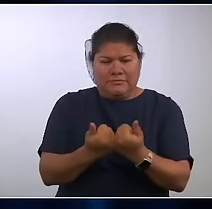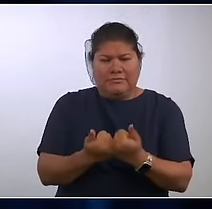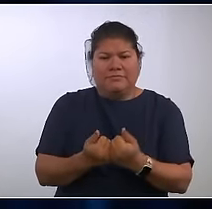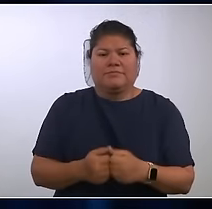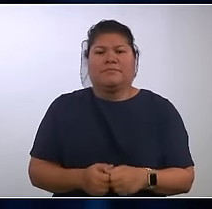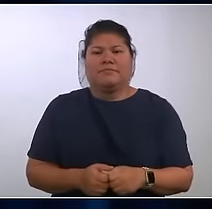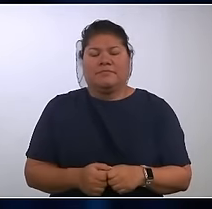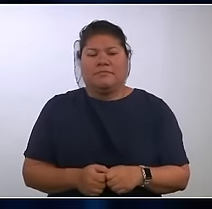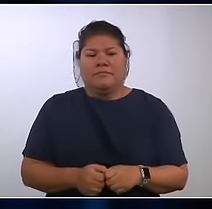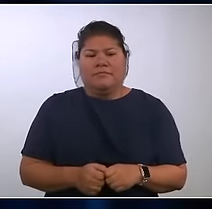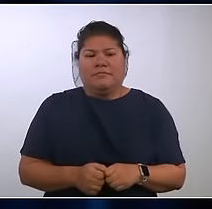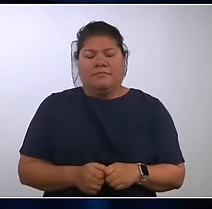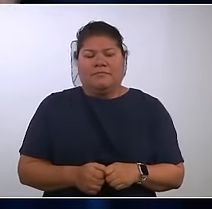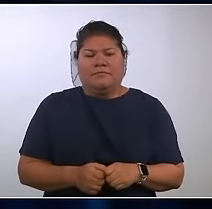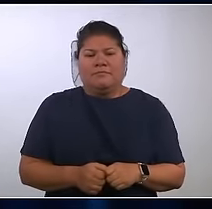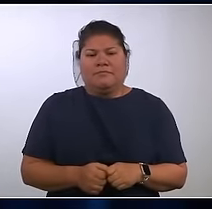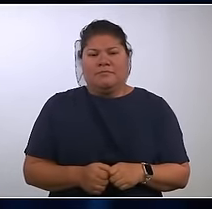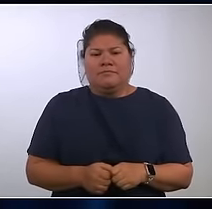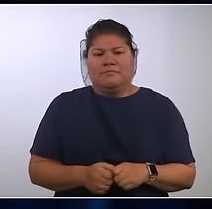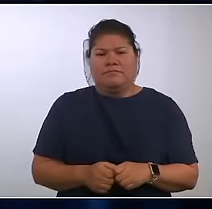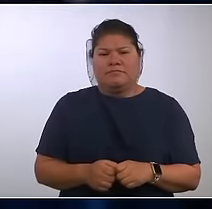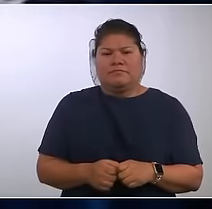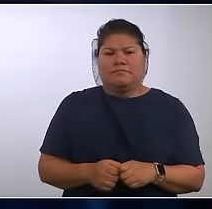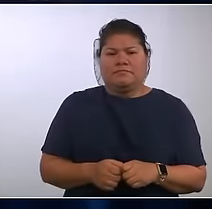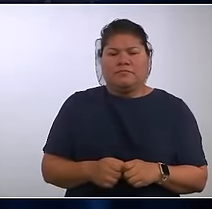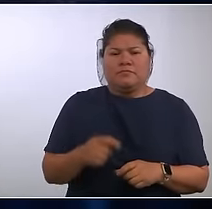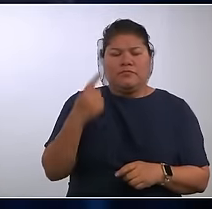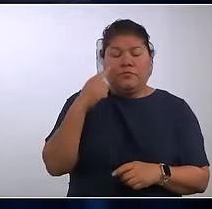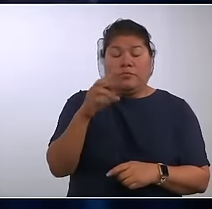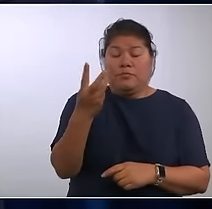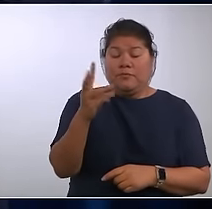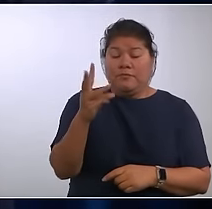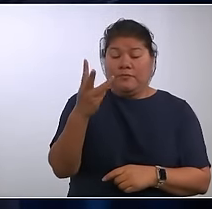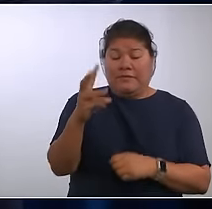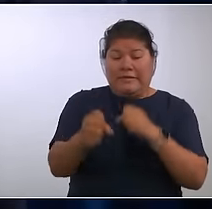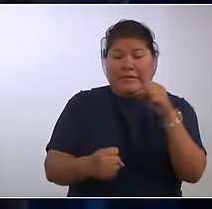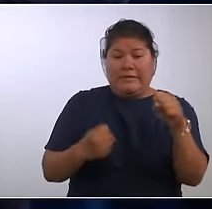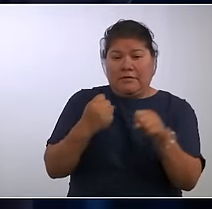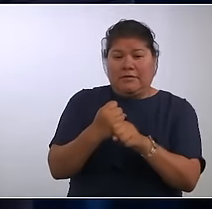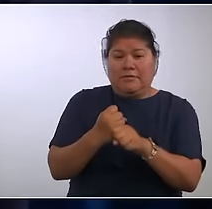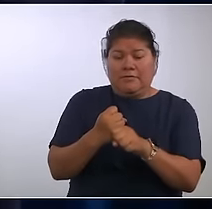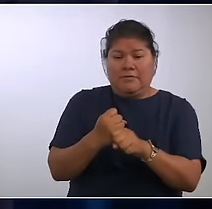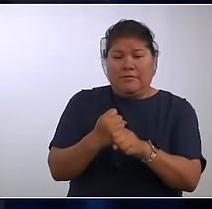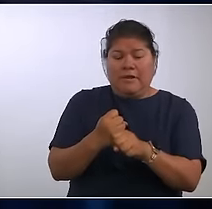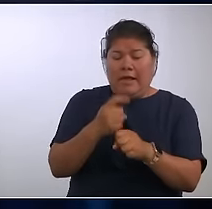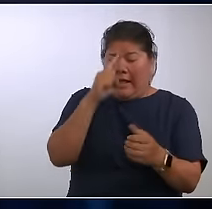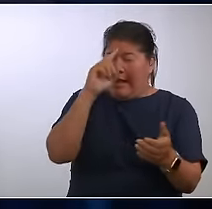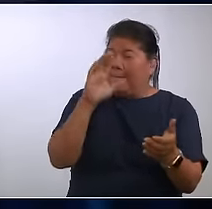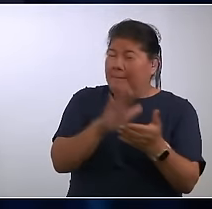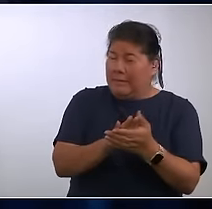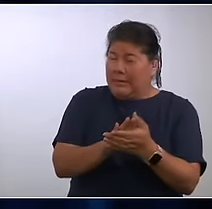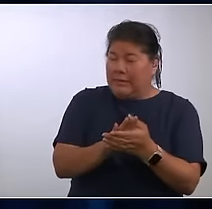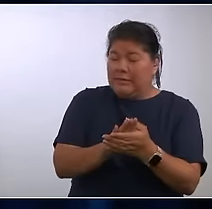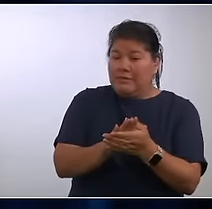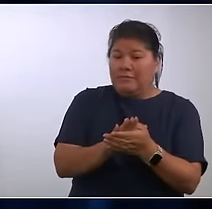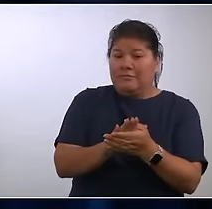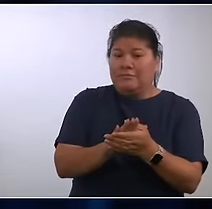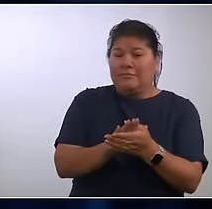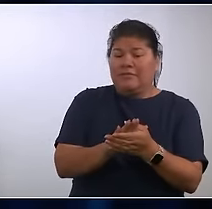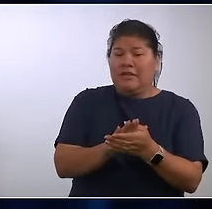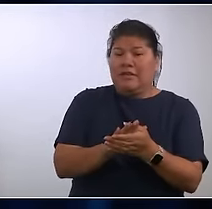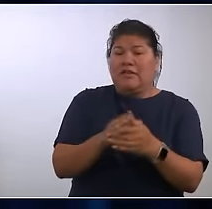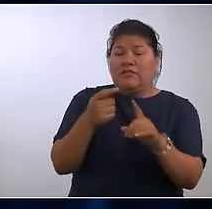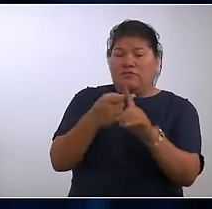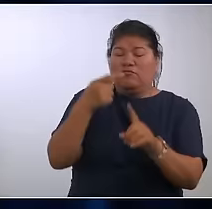Apostólica, has been happening in the Apostolic ya Assembly, por 16 años. For 16 years. Yo creo, I believe, que esto es